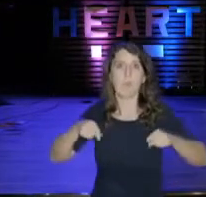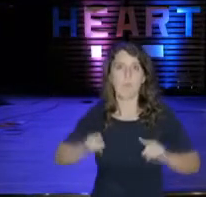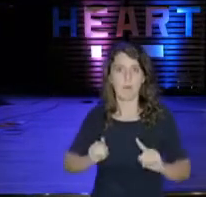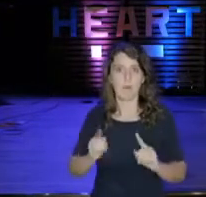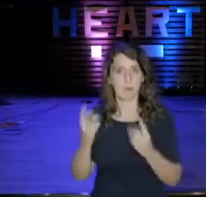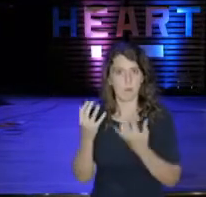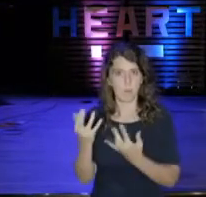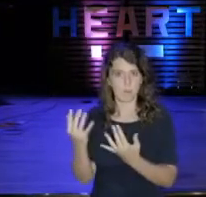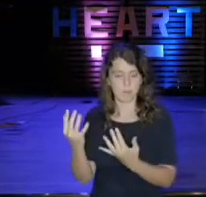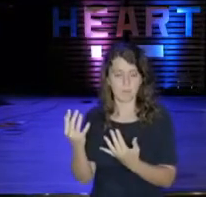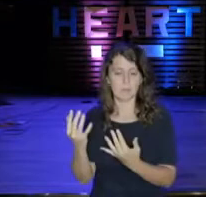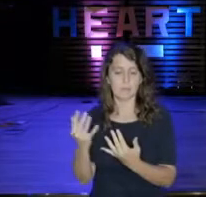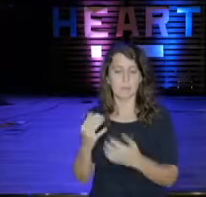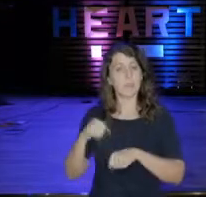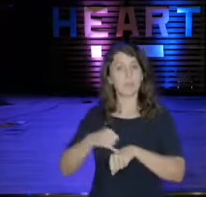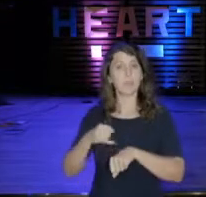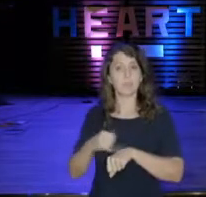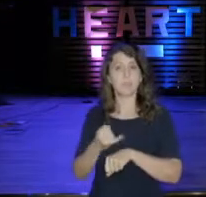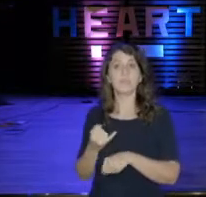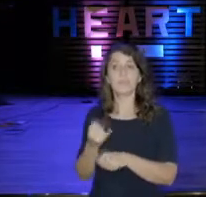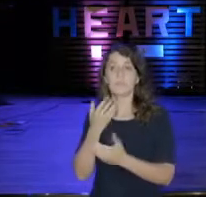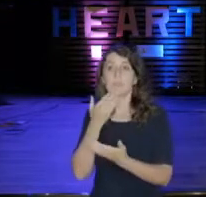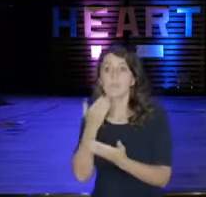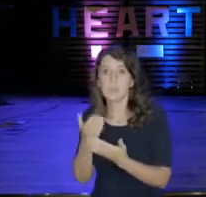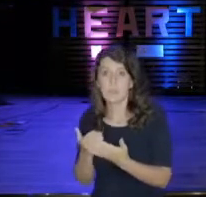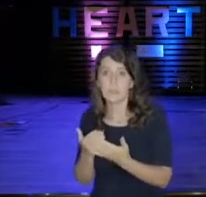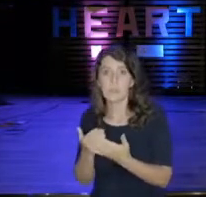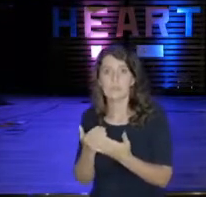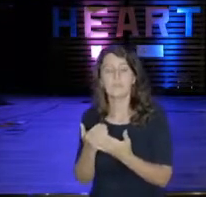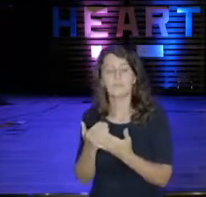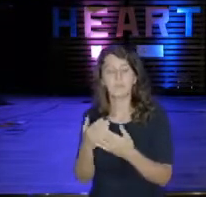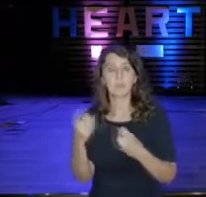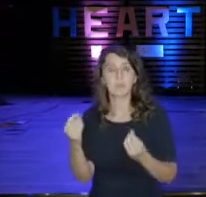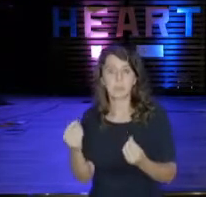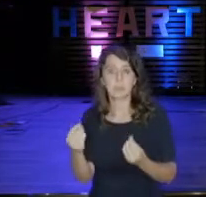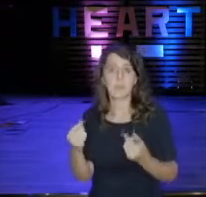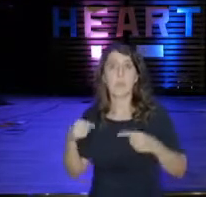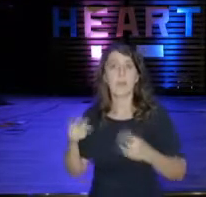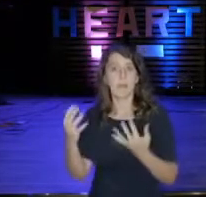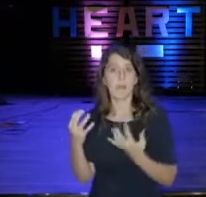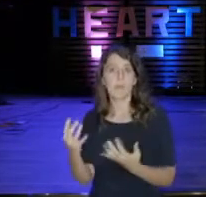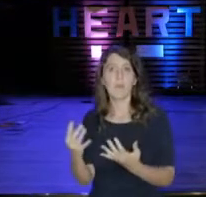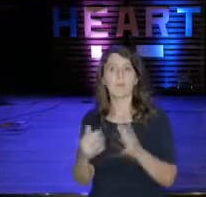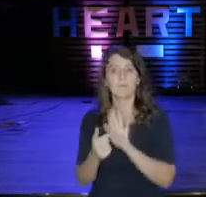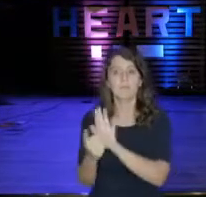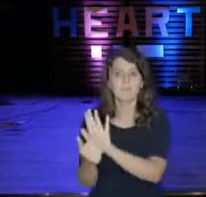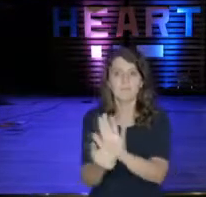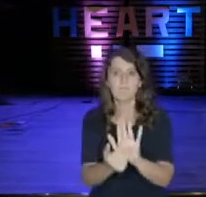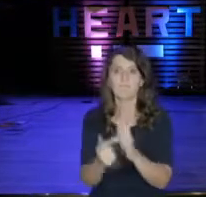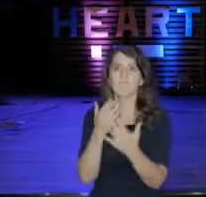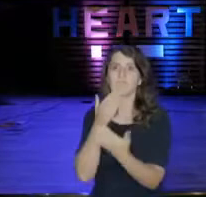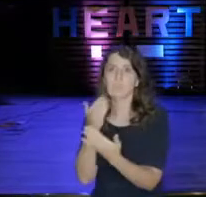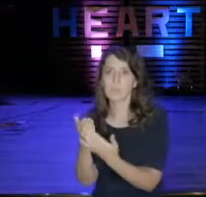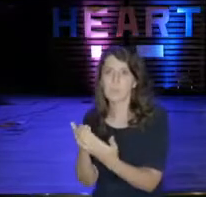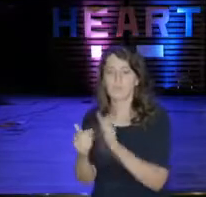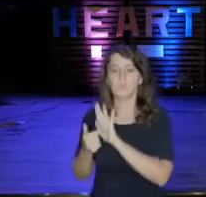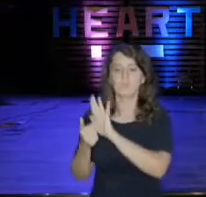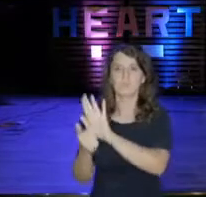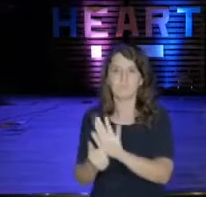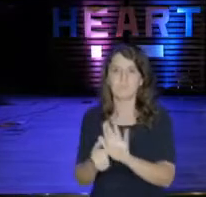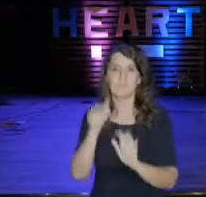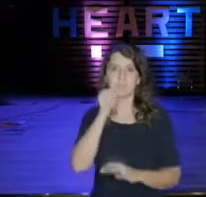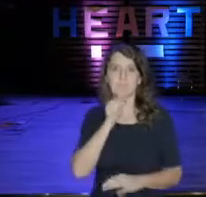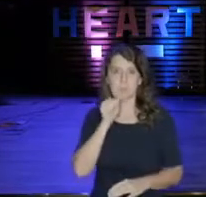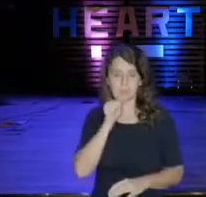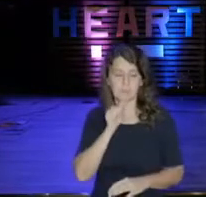good. He was good. He showed goodness to others while he waited. And so he showed patience, the fruit of patience